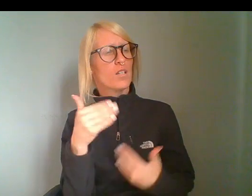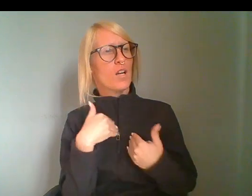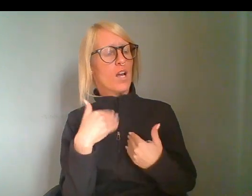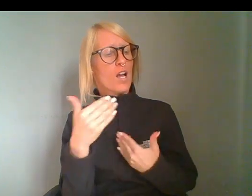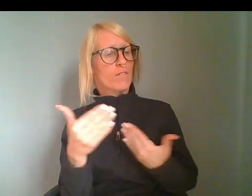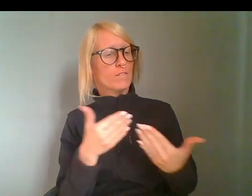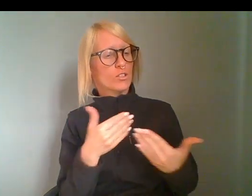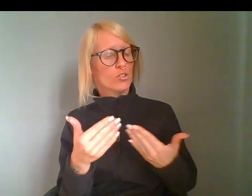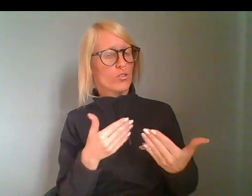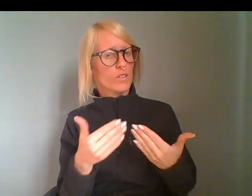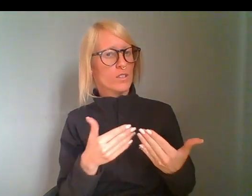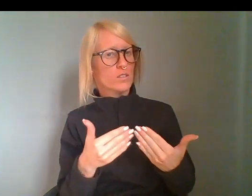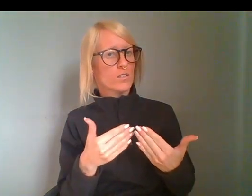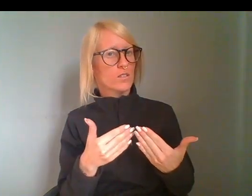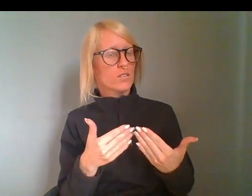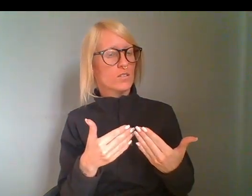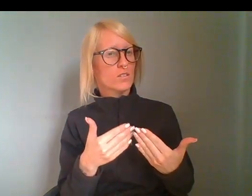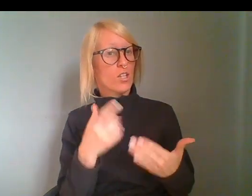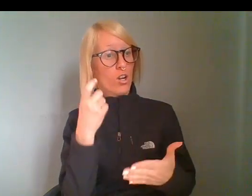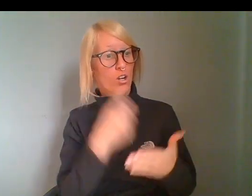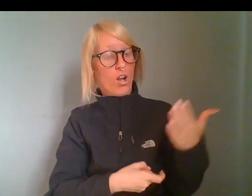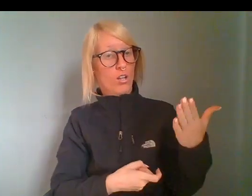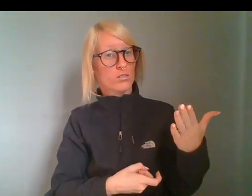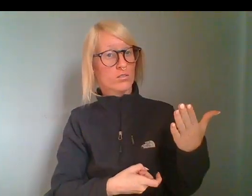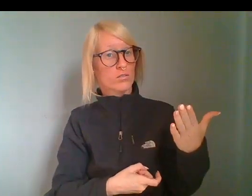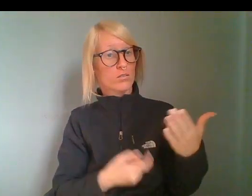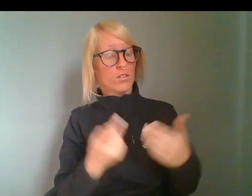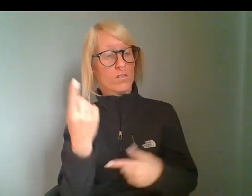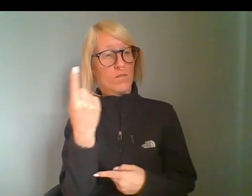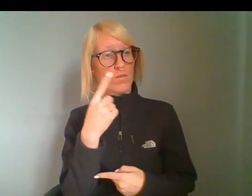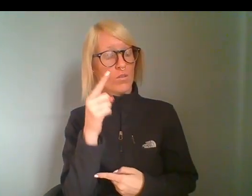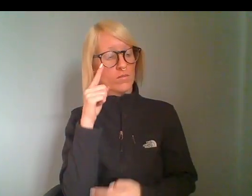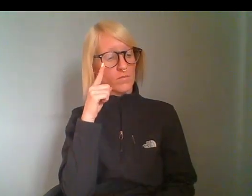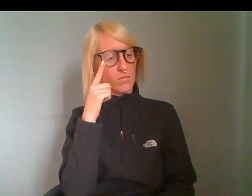at a cost for